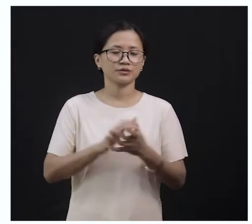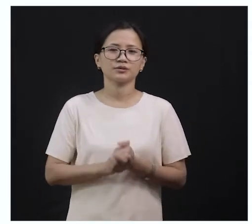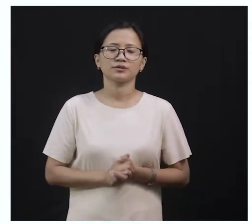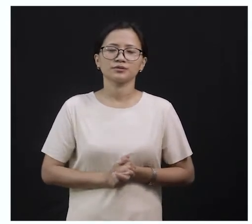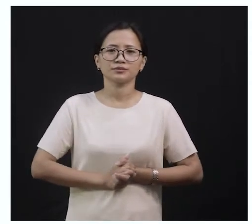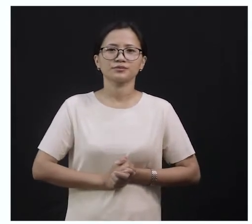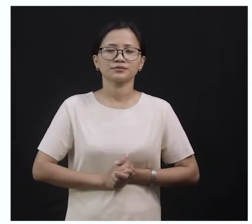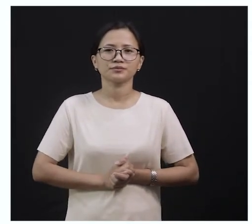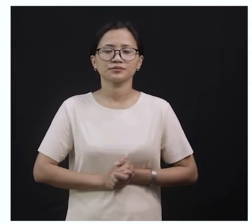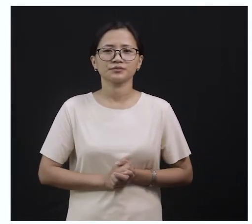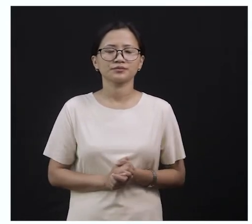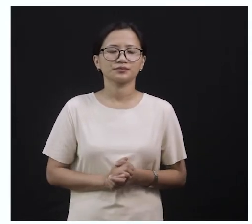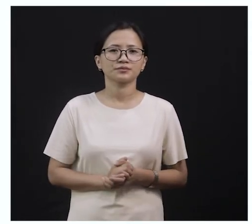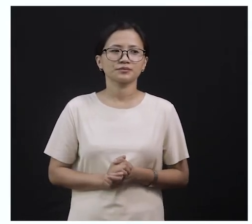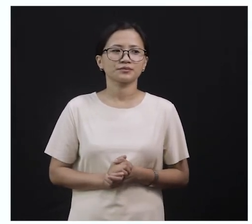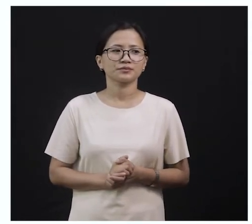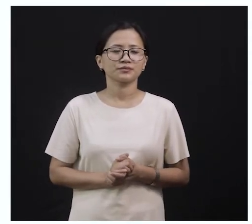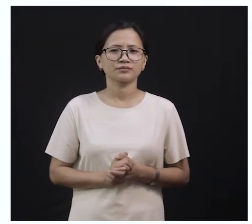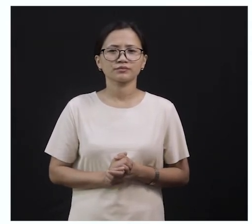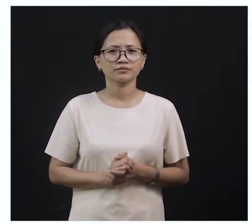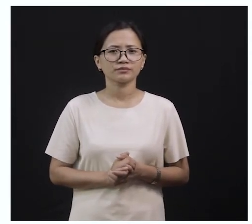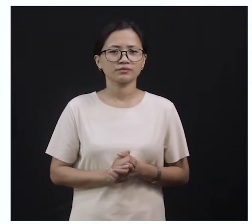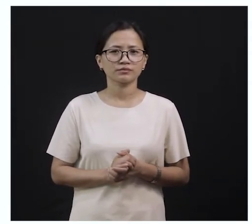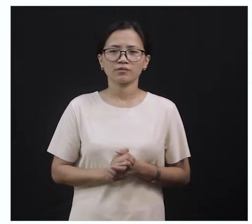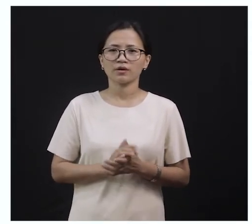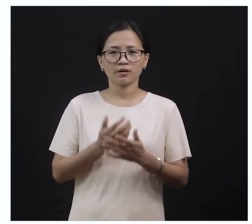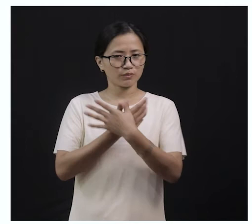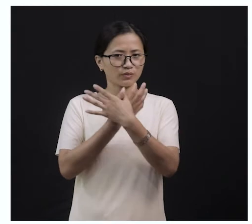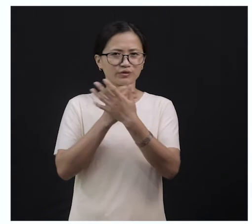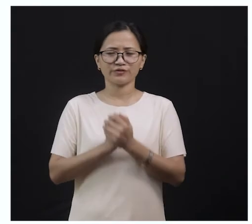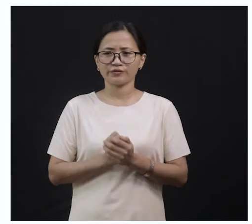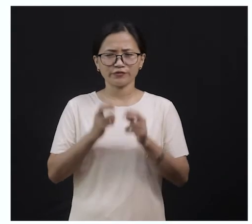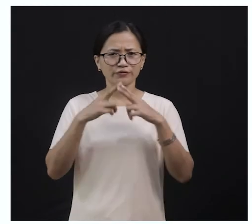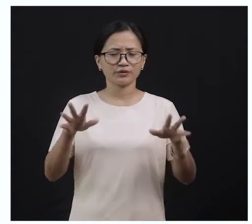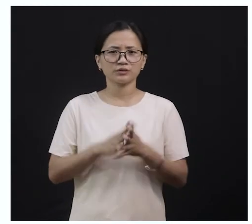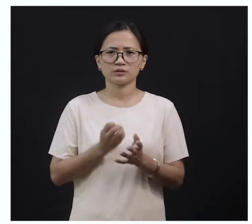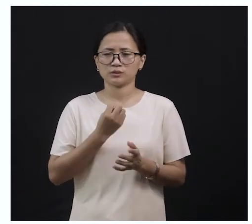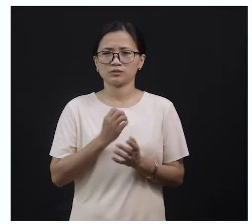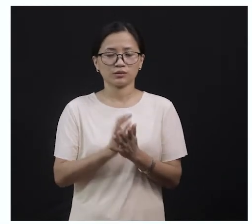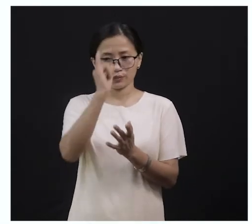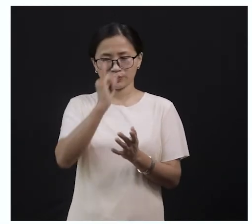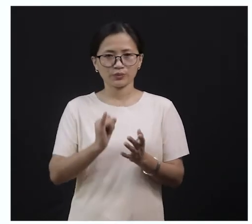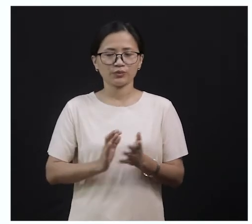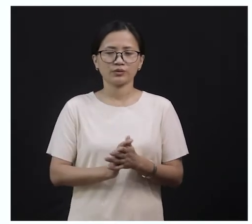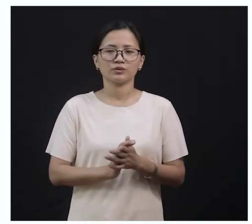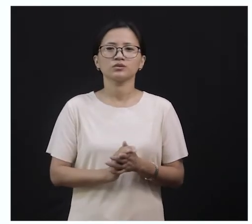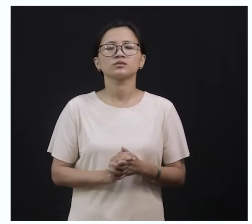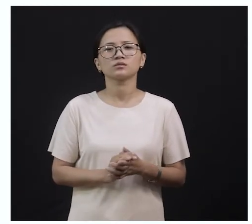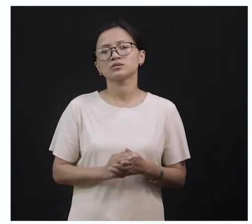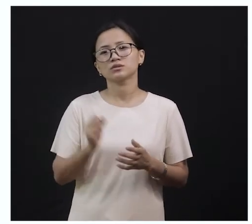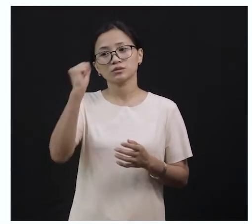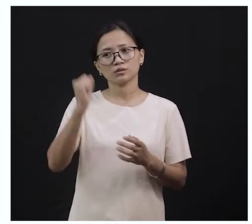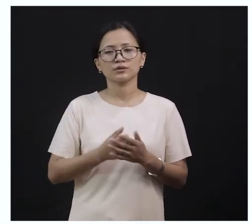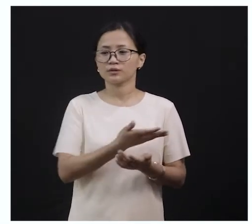that a butterfly is fragile, right? They are very weak. That means they are easy to destroy. See, the feathers